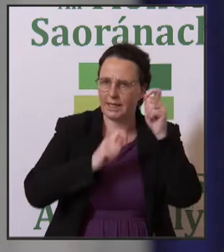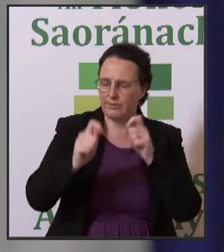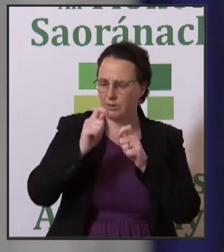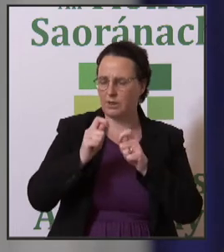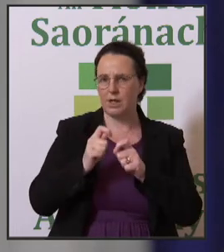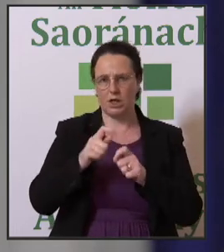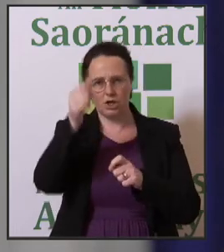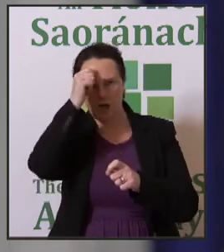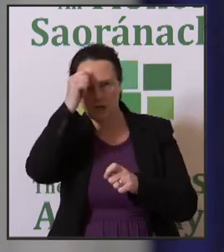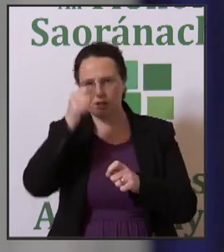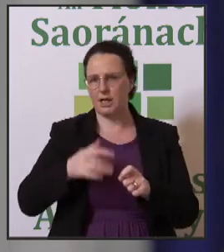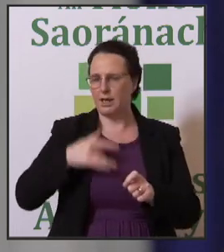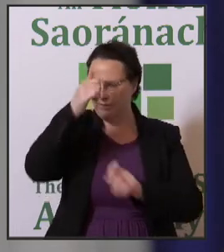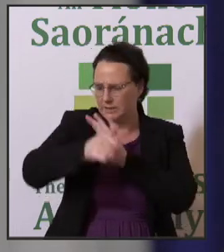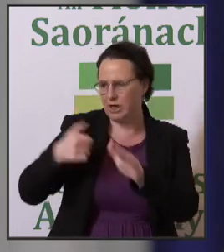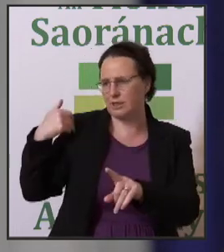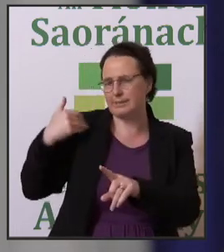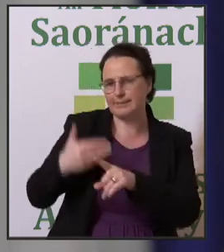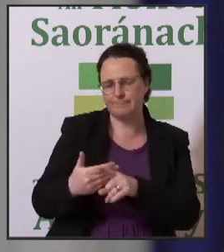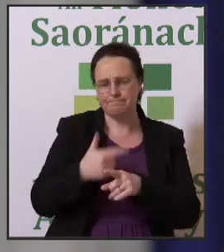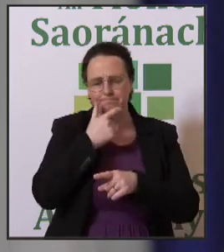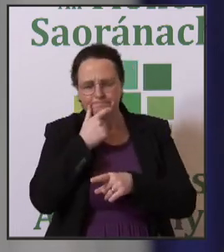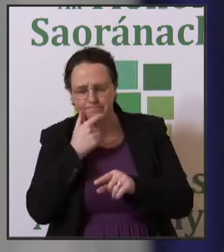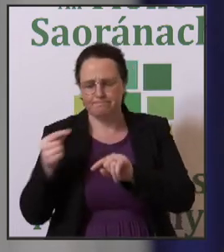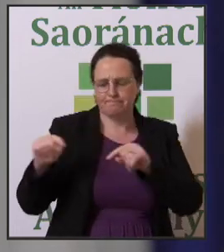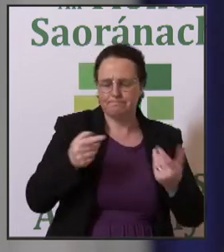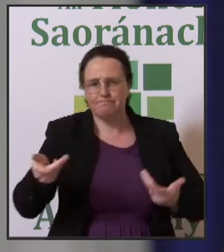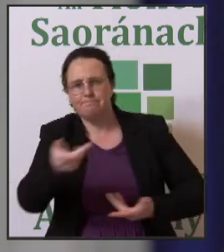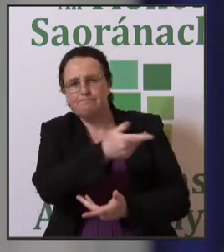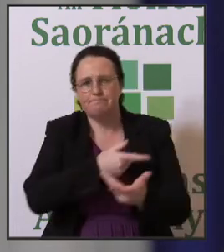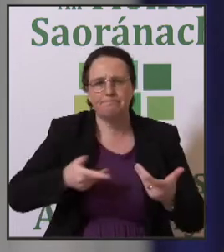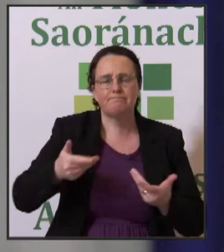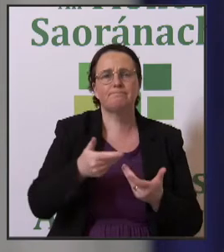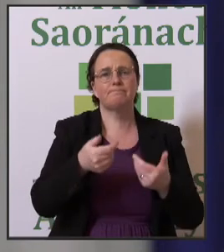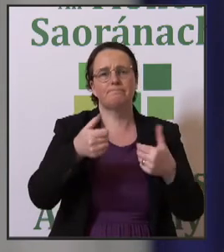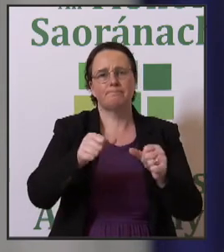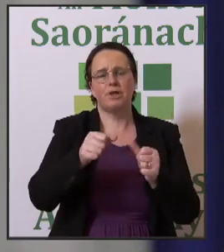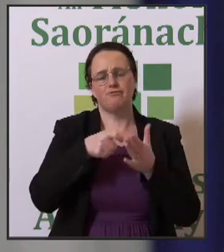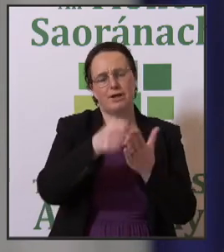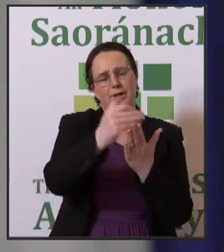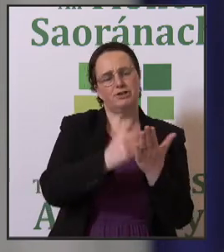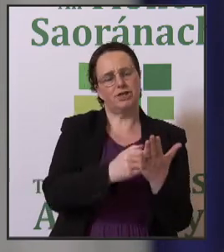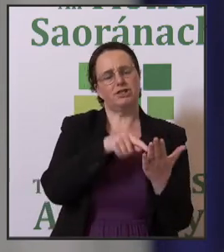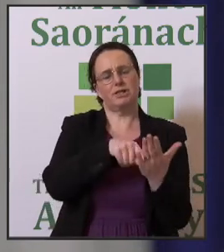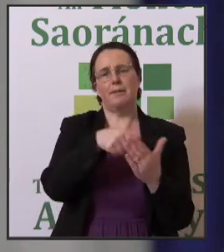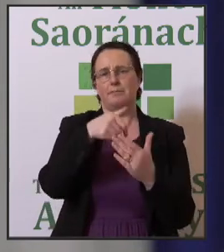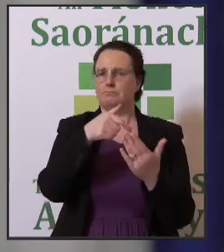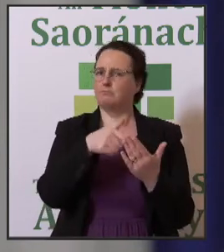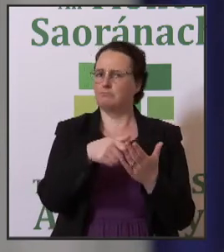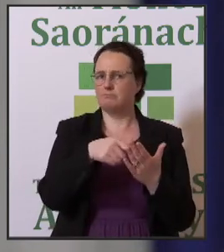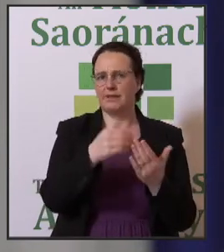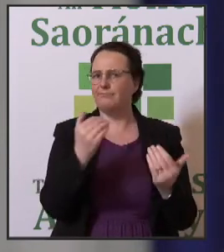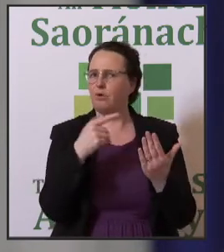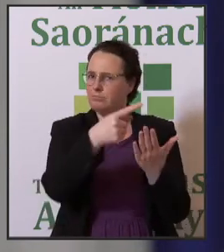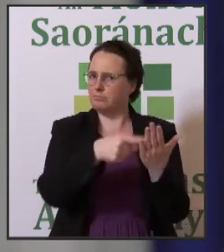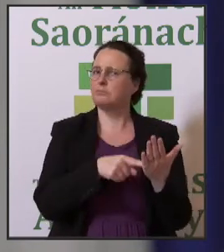experience together to arrive at reasoned and informed recommendations on the matters before you. Please